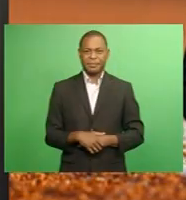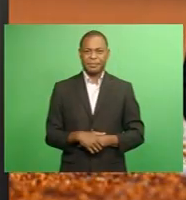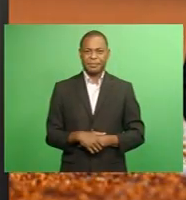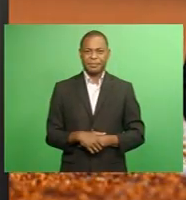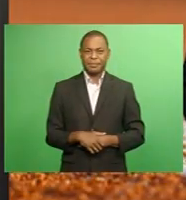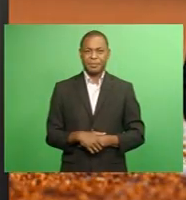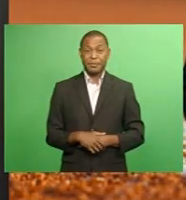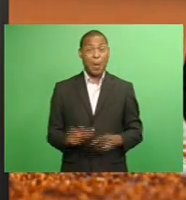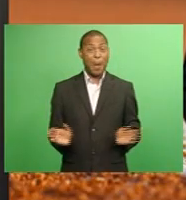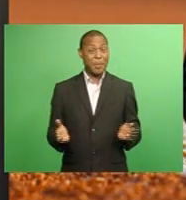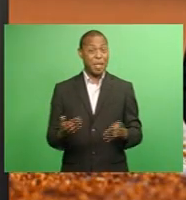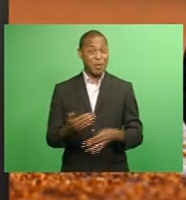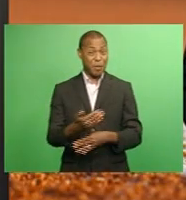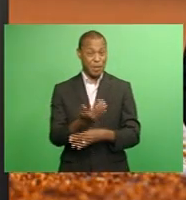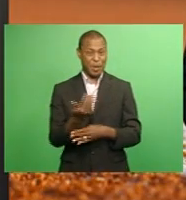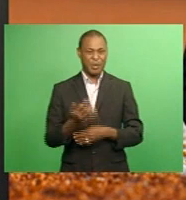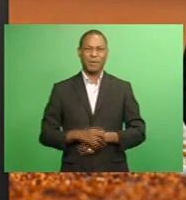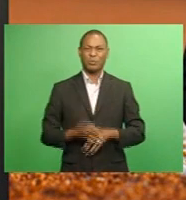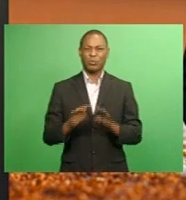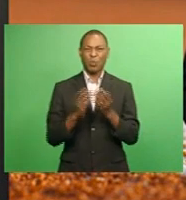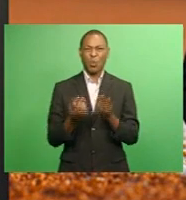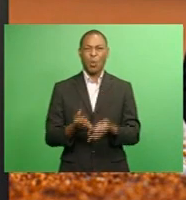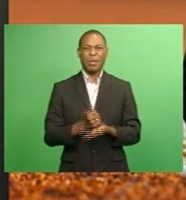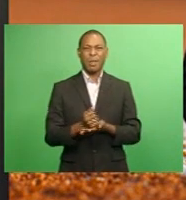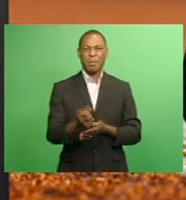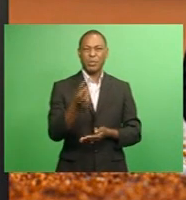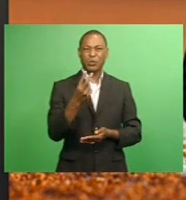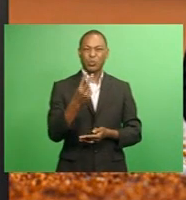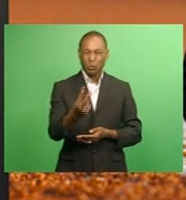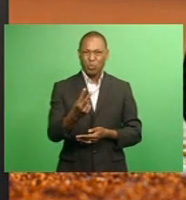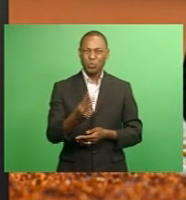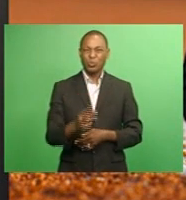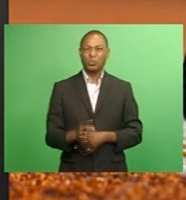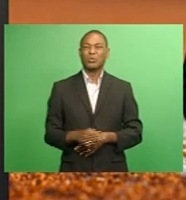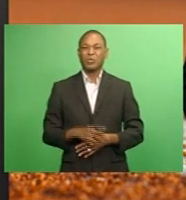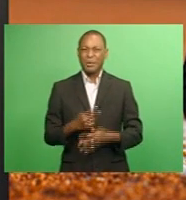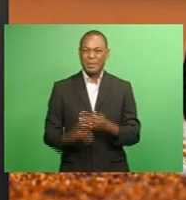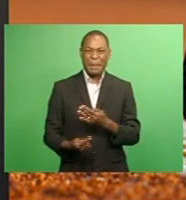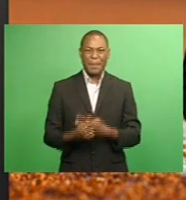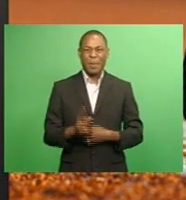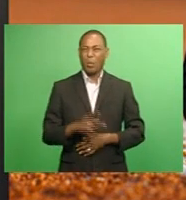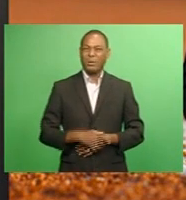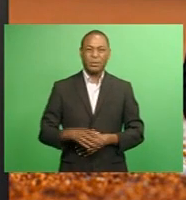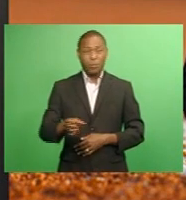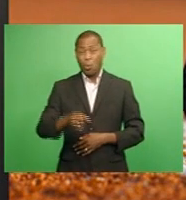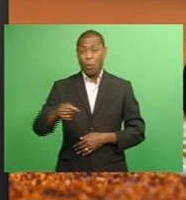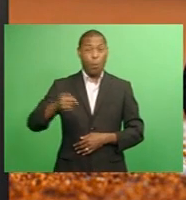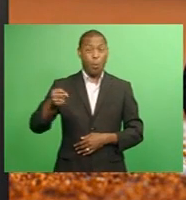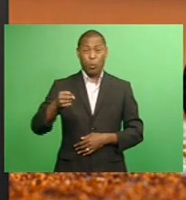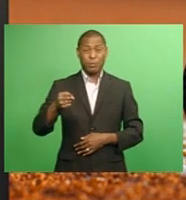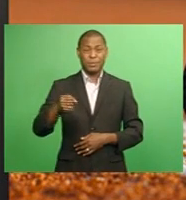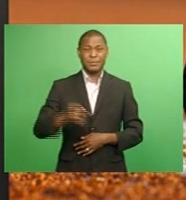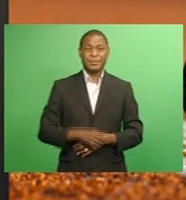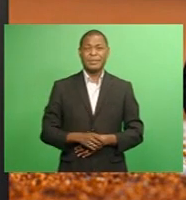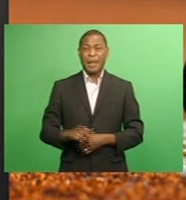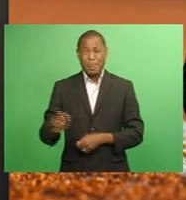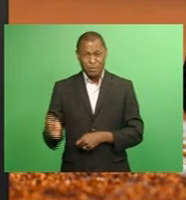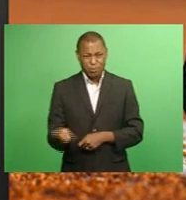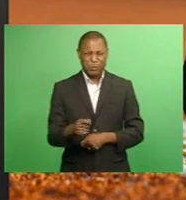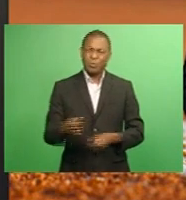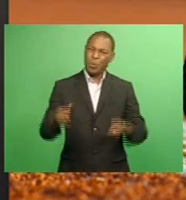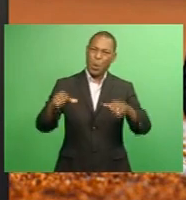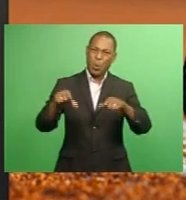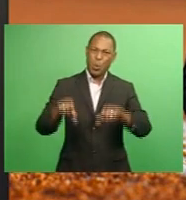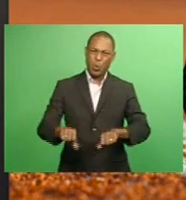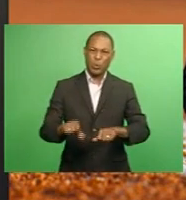In play of the day, world number 2 Naomi Osaka's 23-match winning run came to an abrupt end as she lost to Maria Sakkari